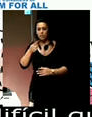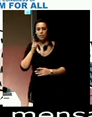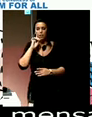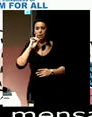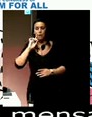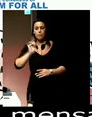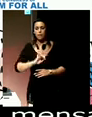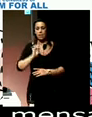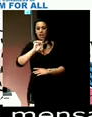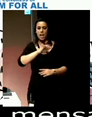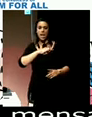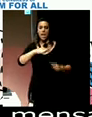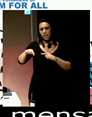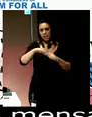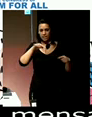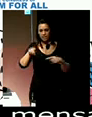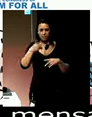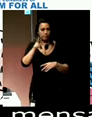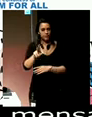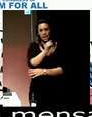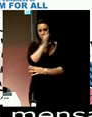because of their size.